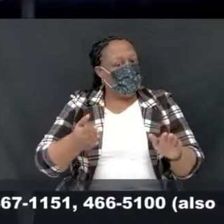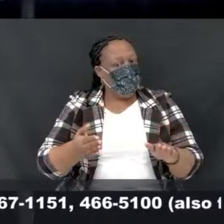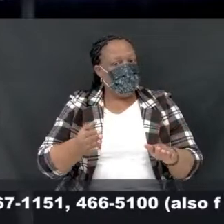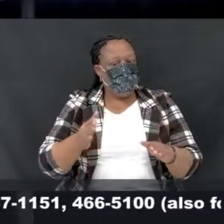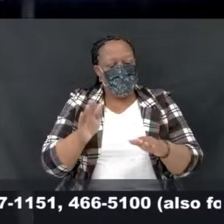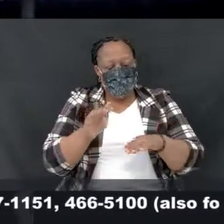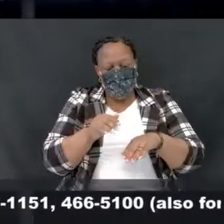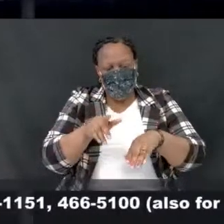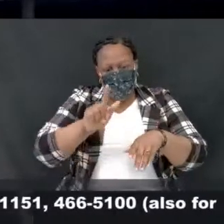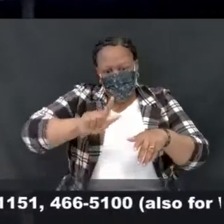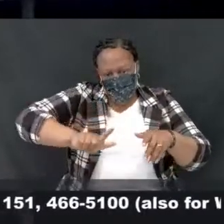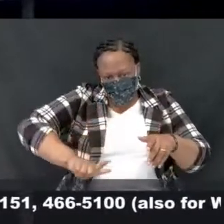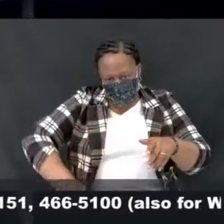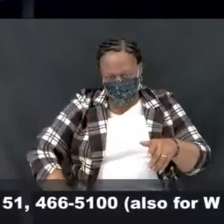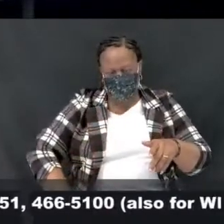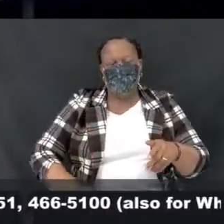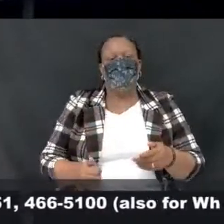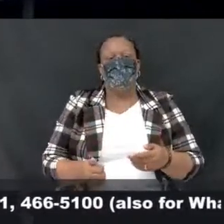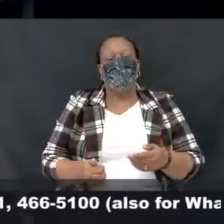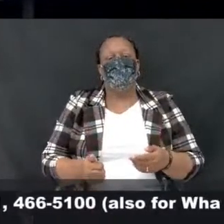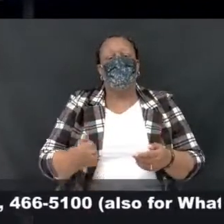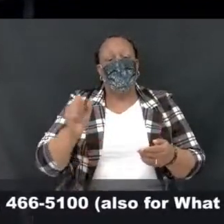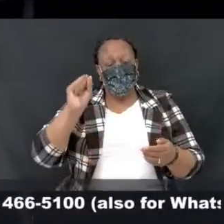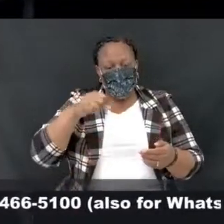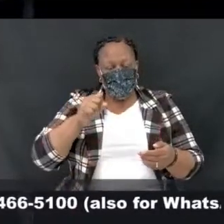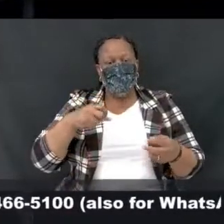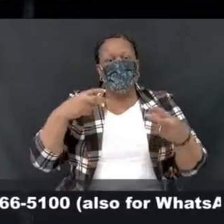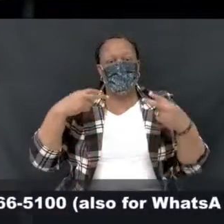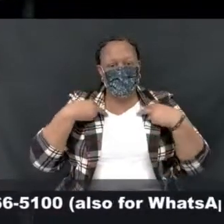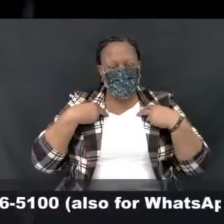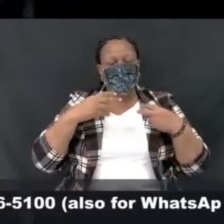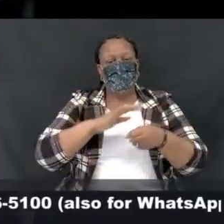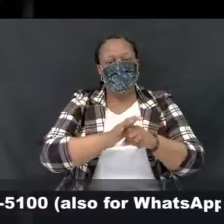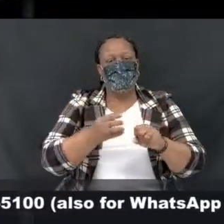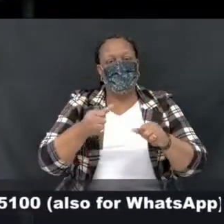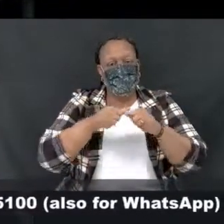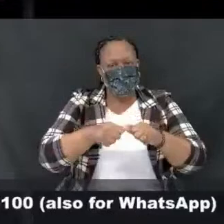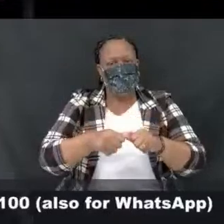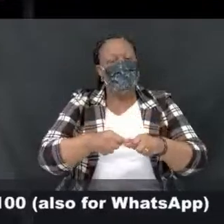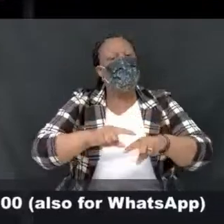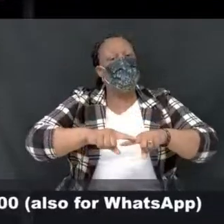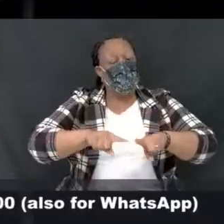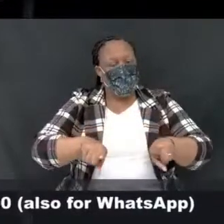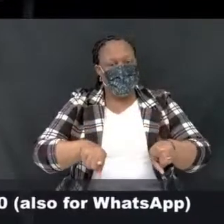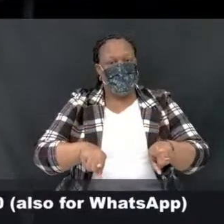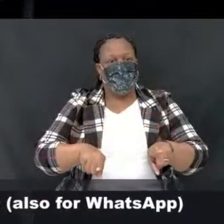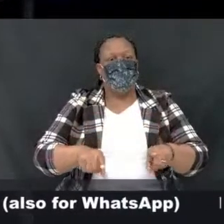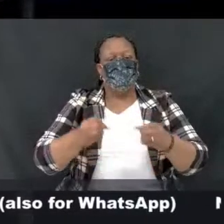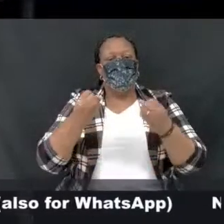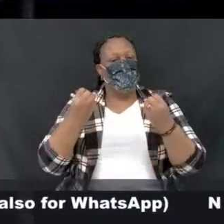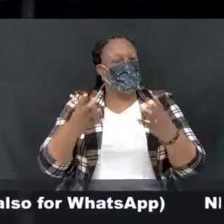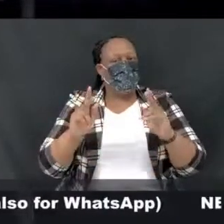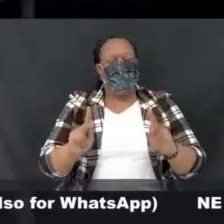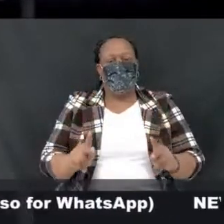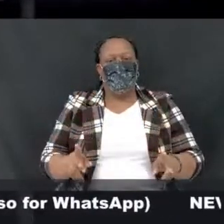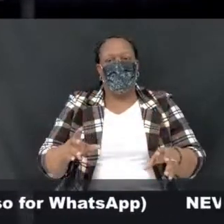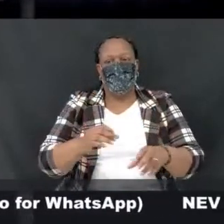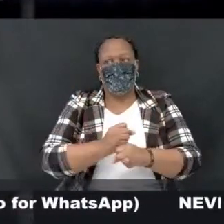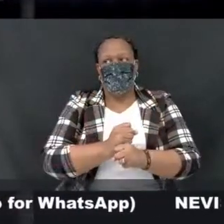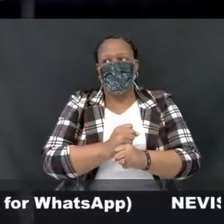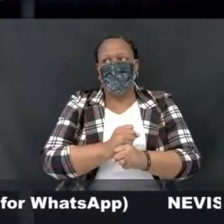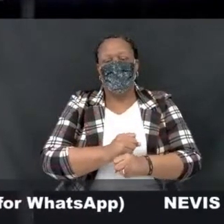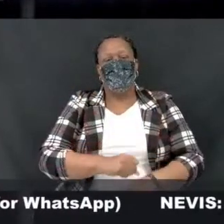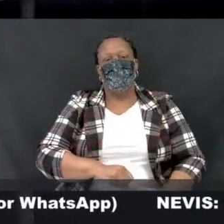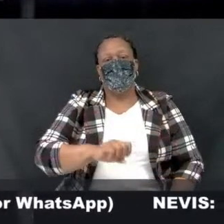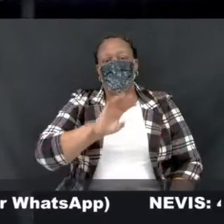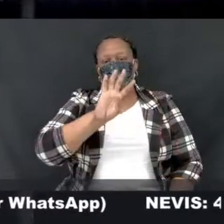despite the fact that the virus is still circulating in our community. We now have 4